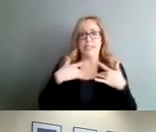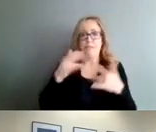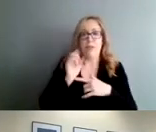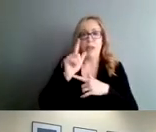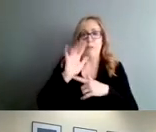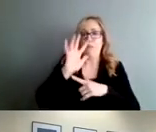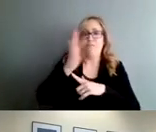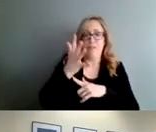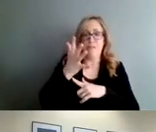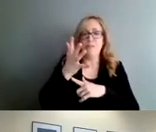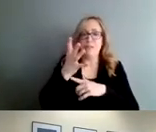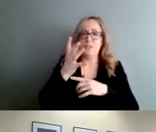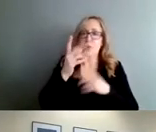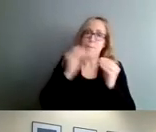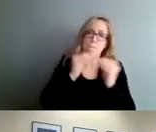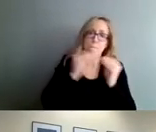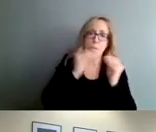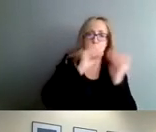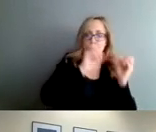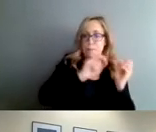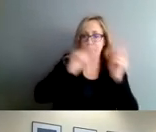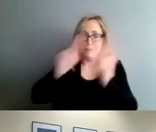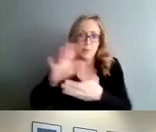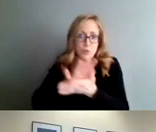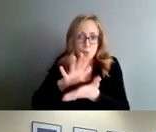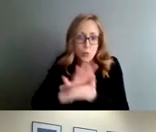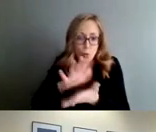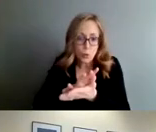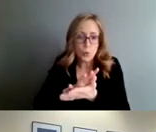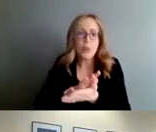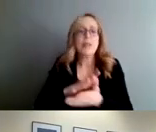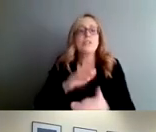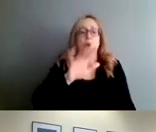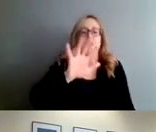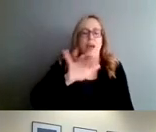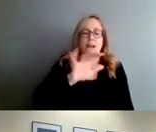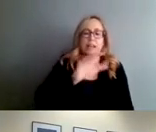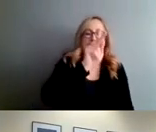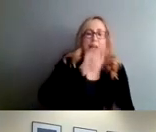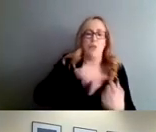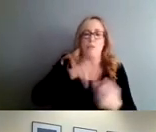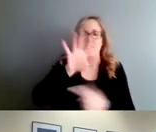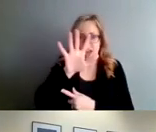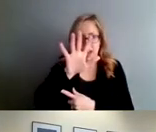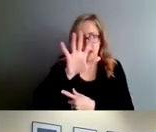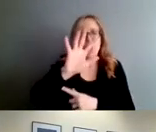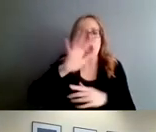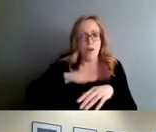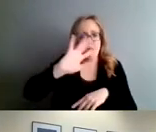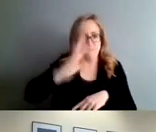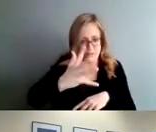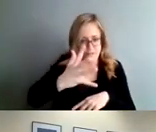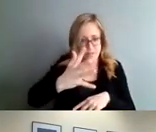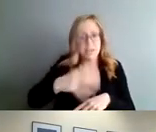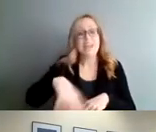seats for our K through 5. And then April 26th, looking at the opportunity to bring in